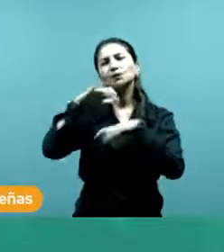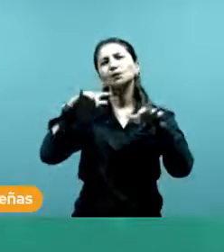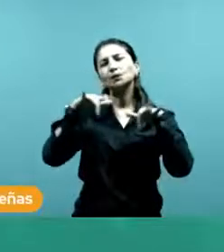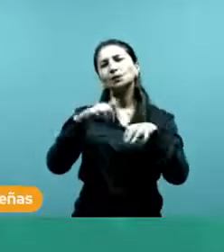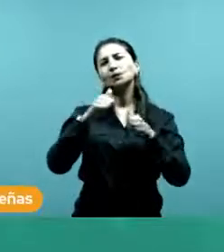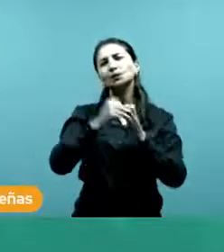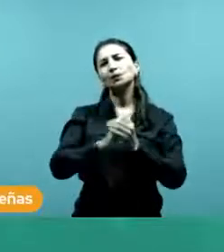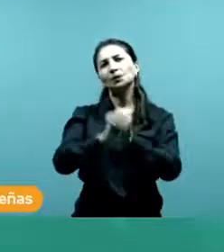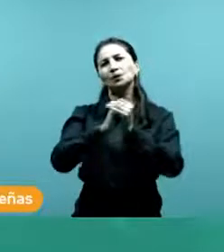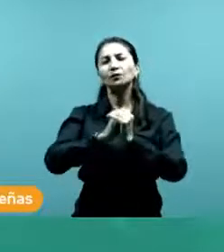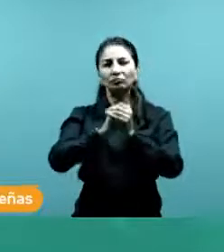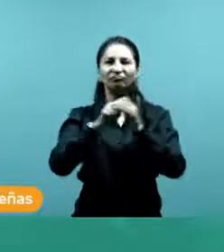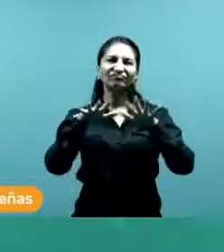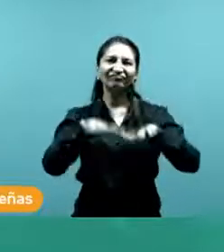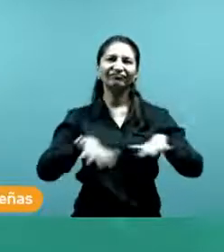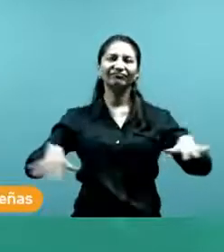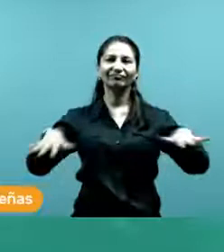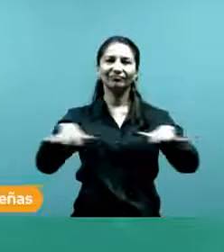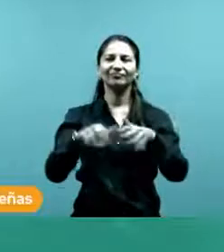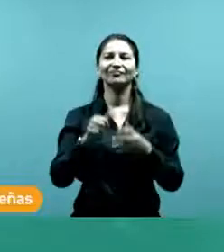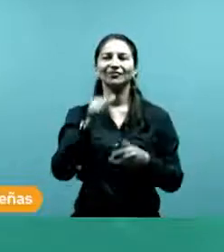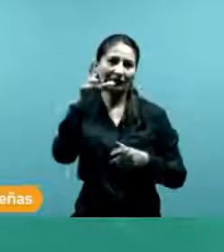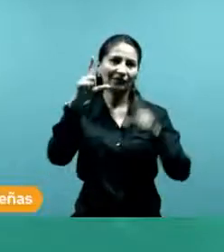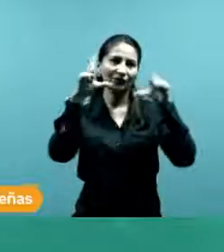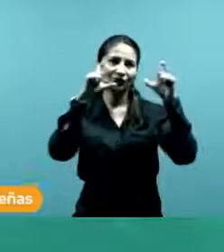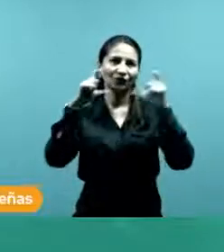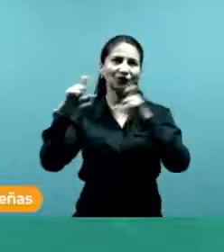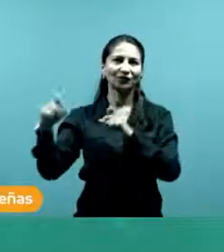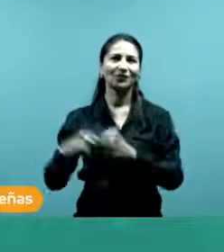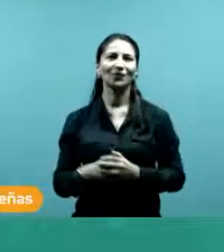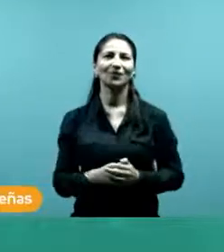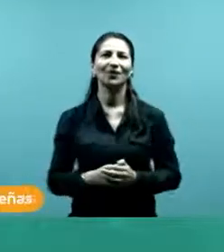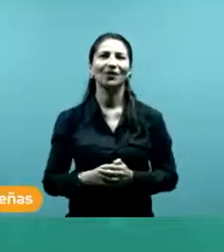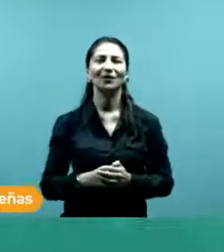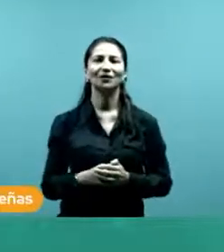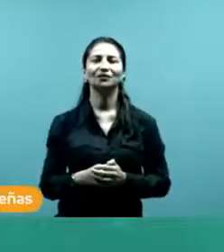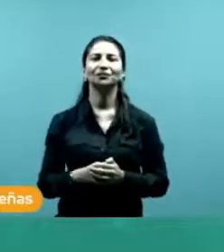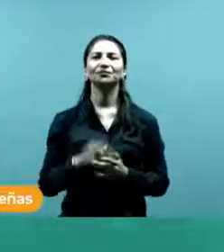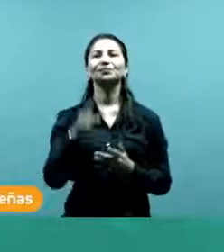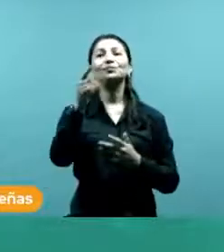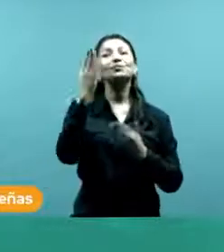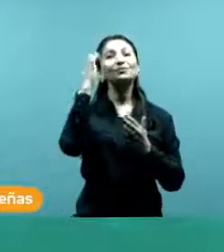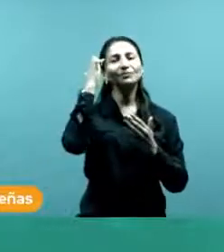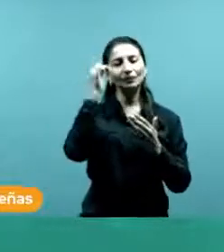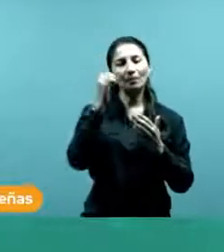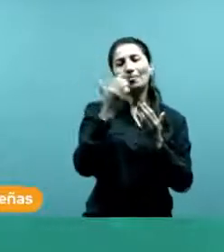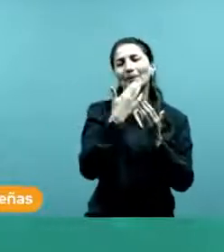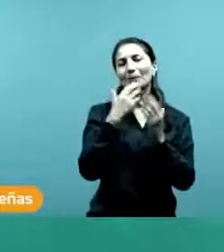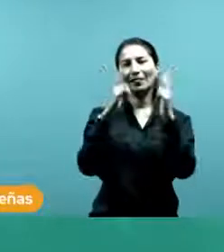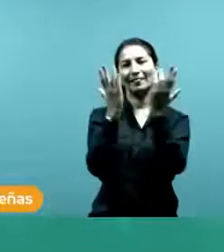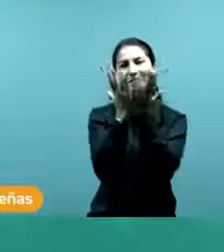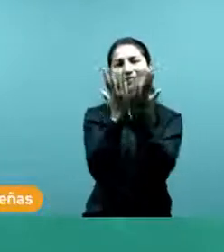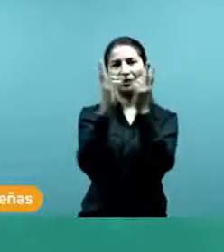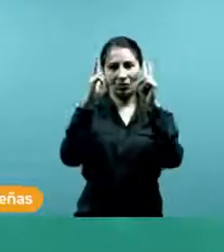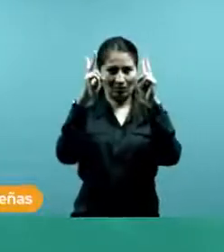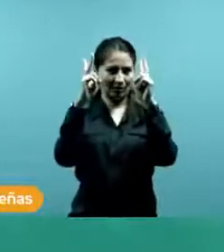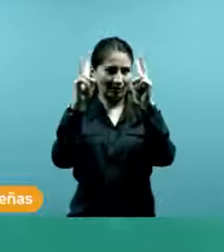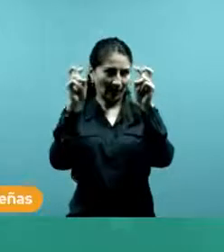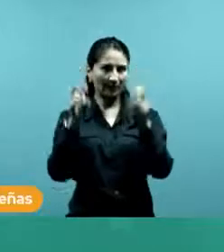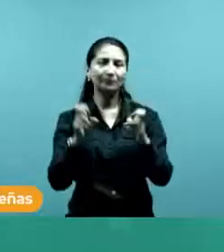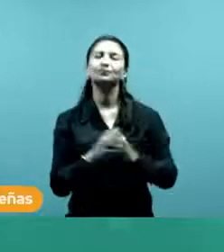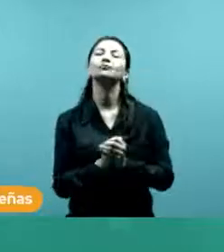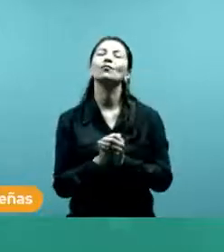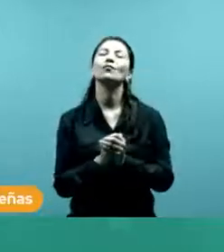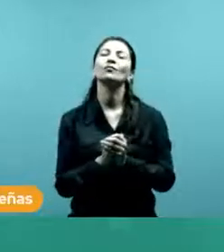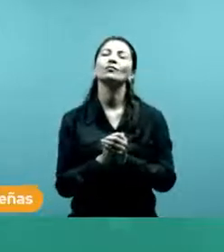challenging when we talk about the education, cuando hablamos the de la educación, challenge that we have el desafío que tenemos all